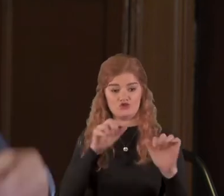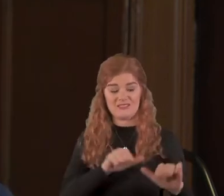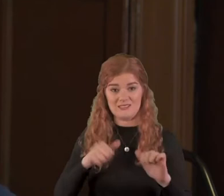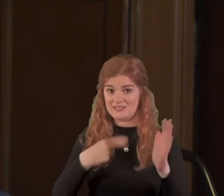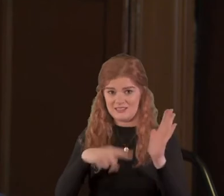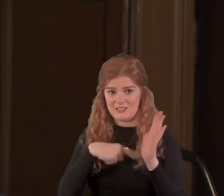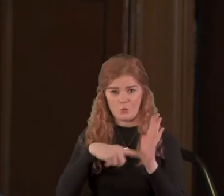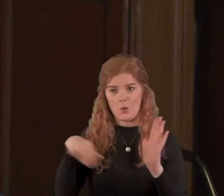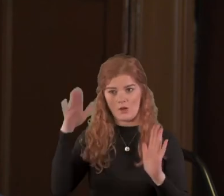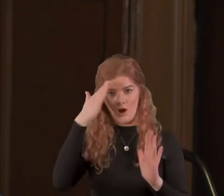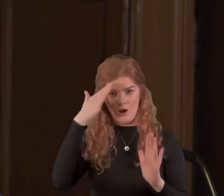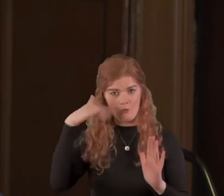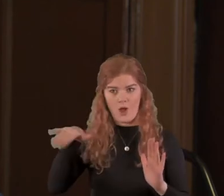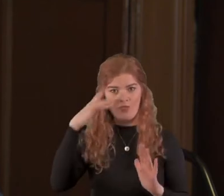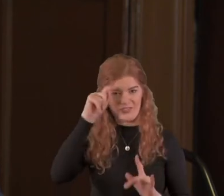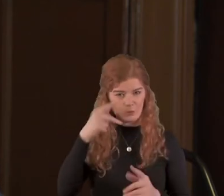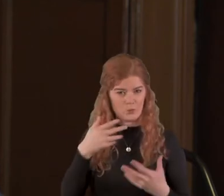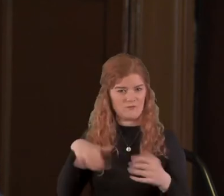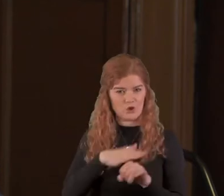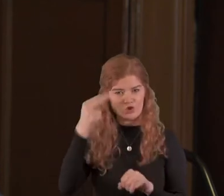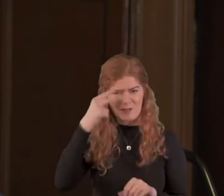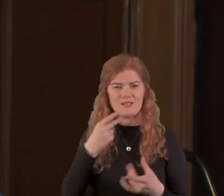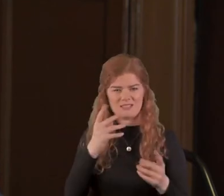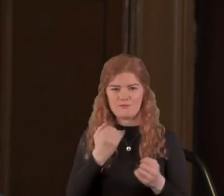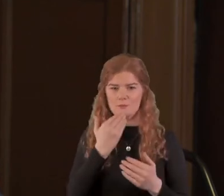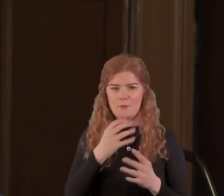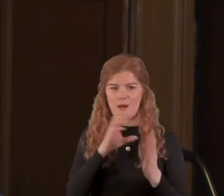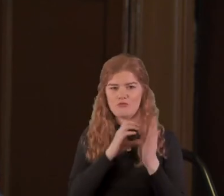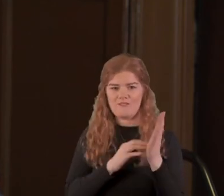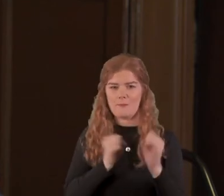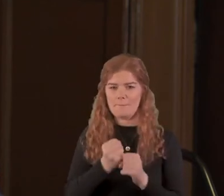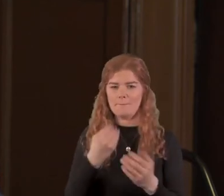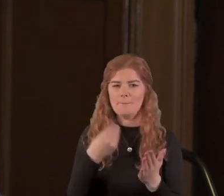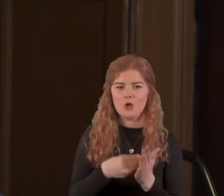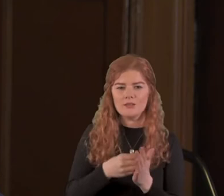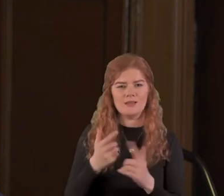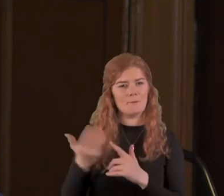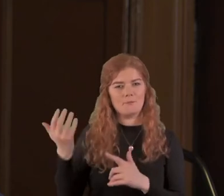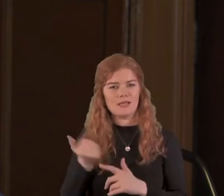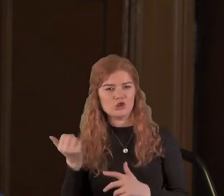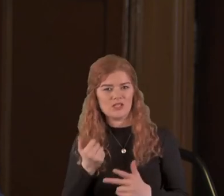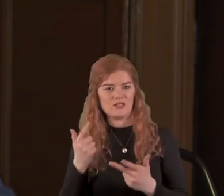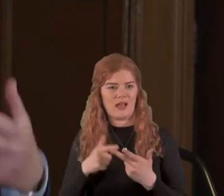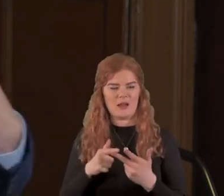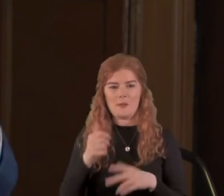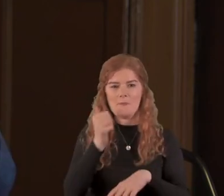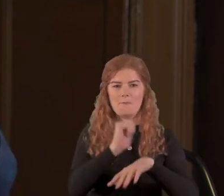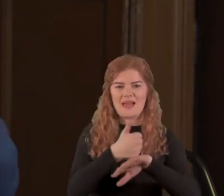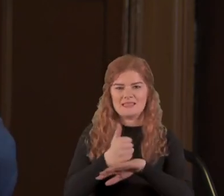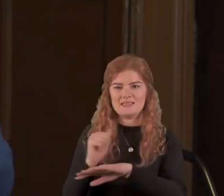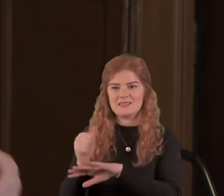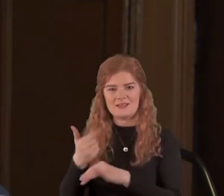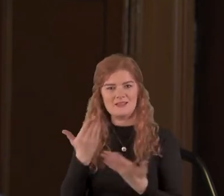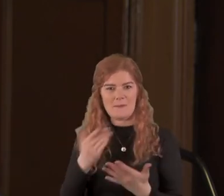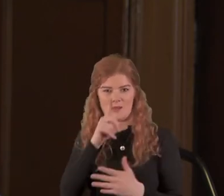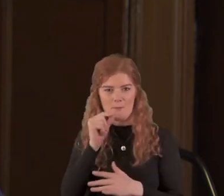think we understand a bit, it had all those paragraphs about money and about pensions and about bases. I mean, we would now call them bases.